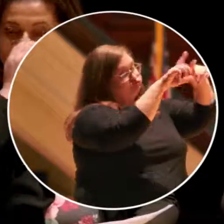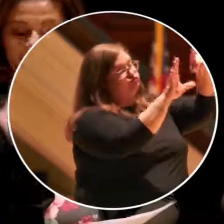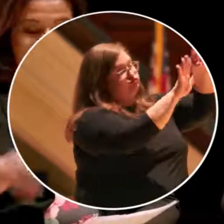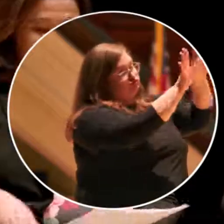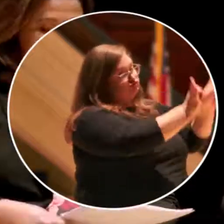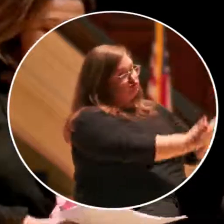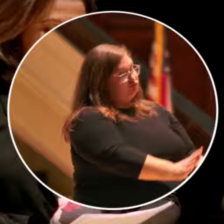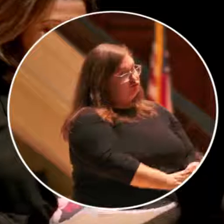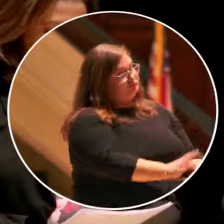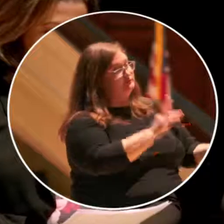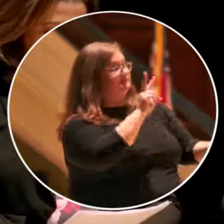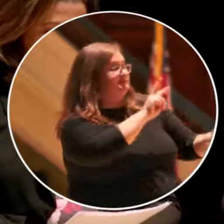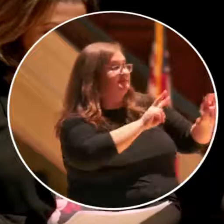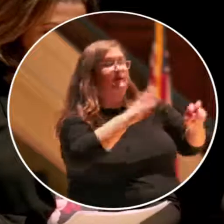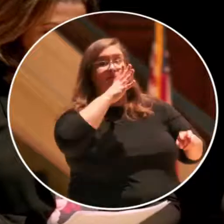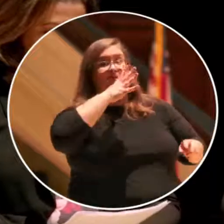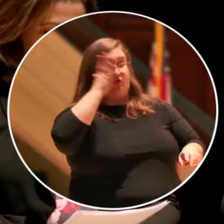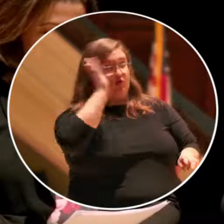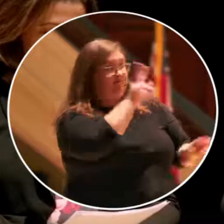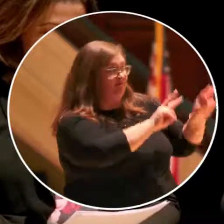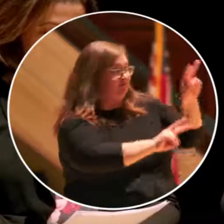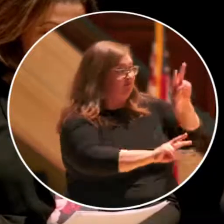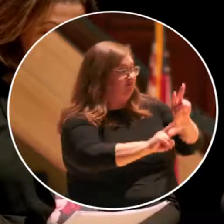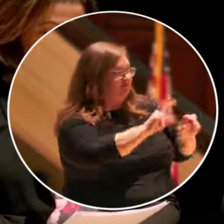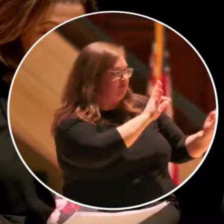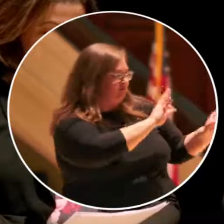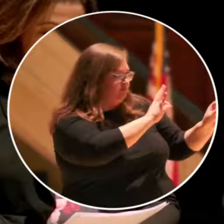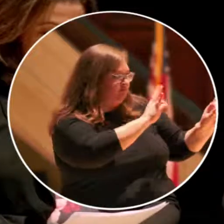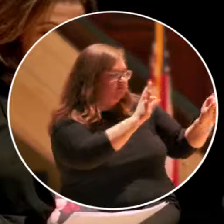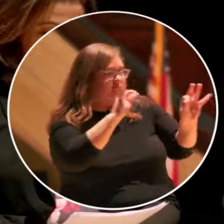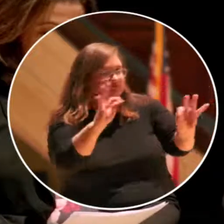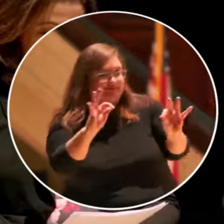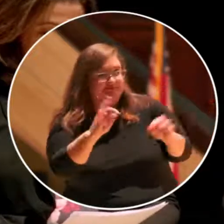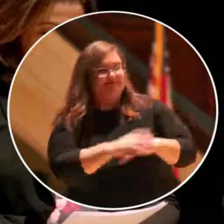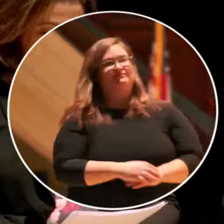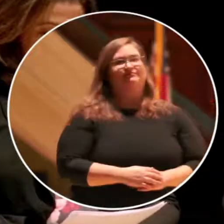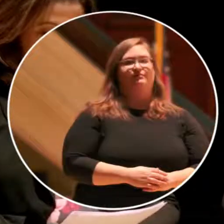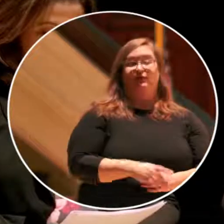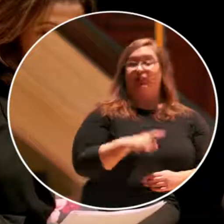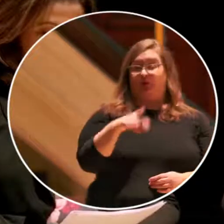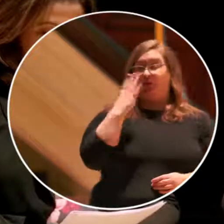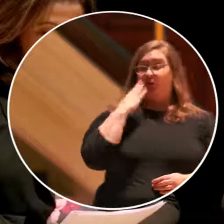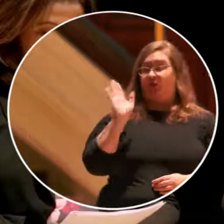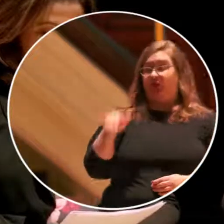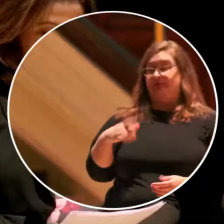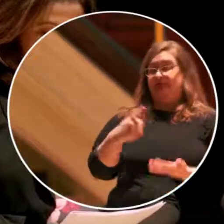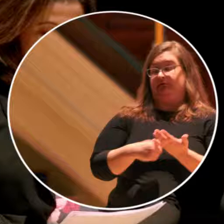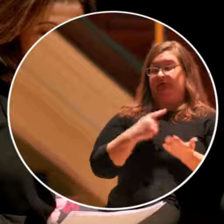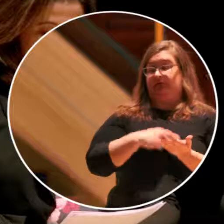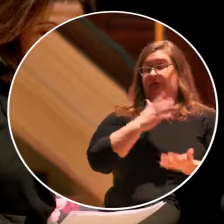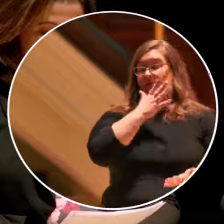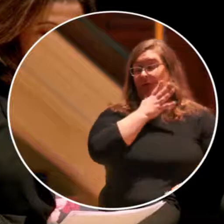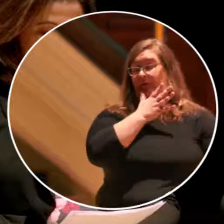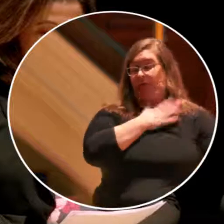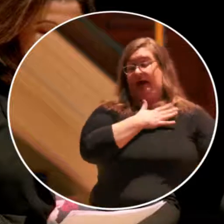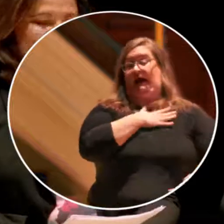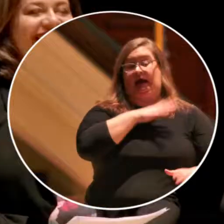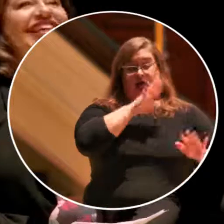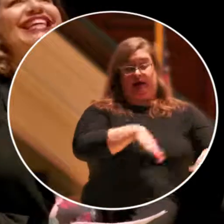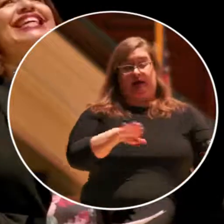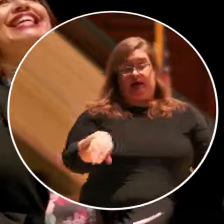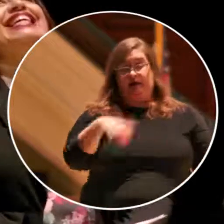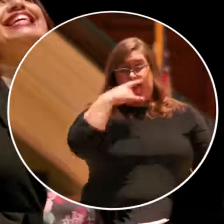11 shift. You laugh when I tell you my children are often caught wearing the same clothes to school in a week.